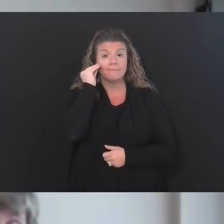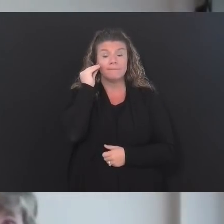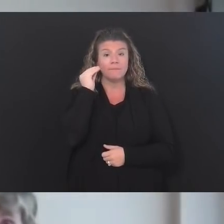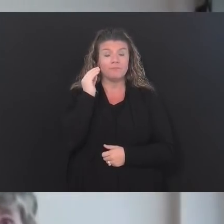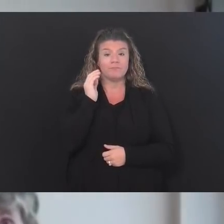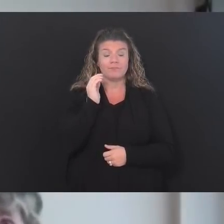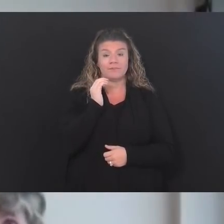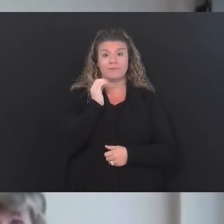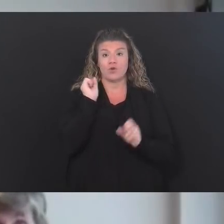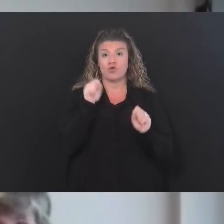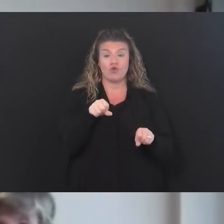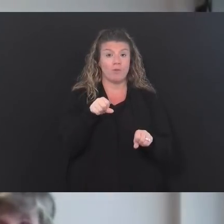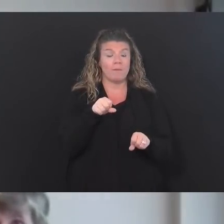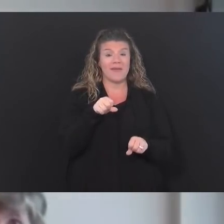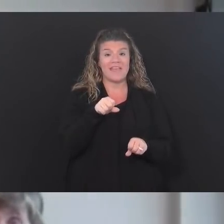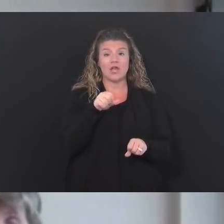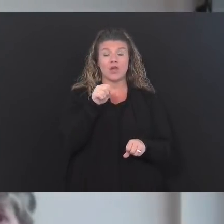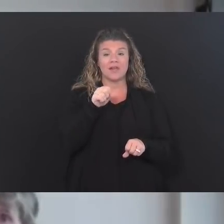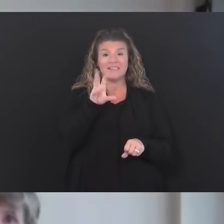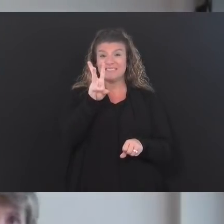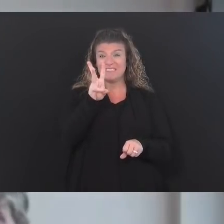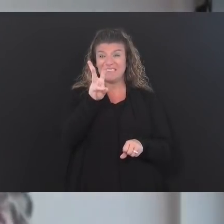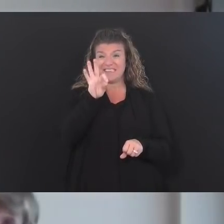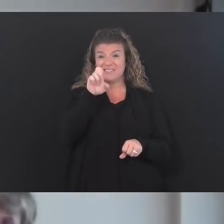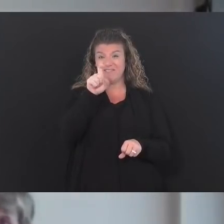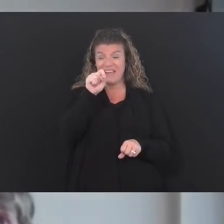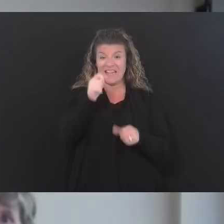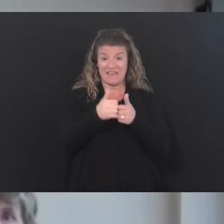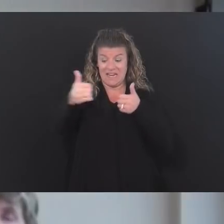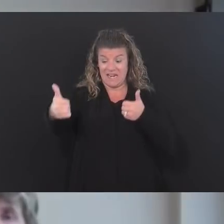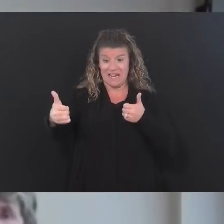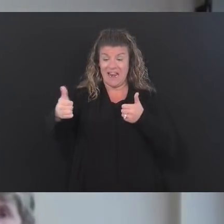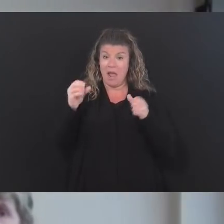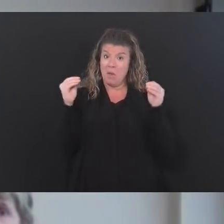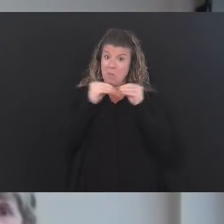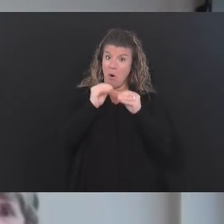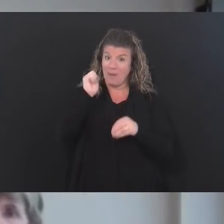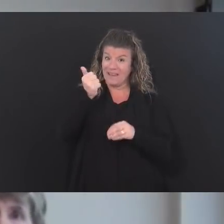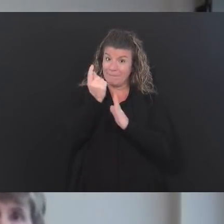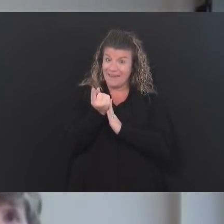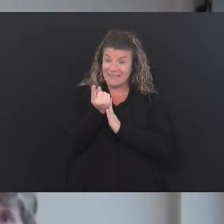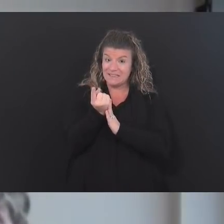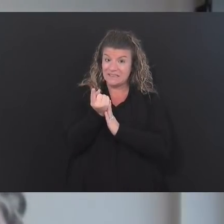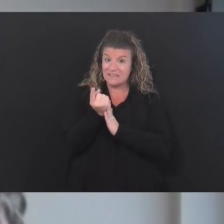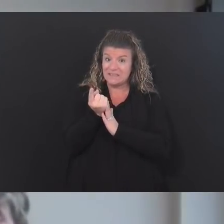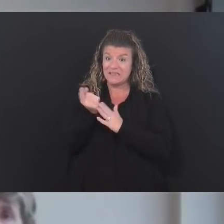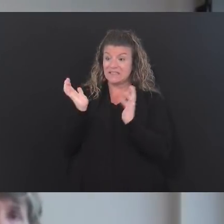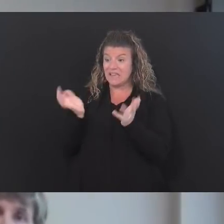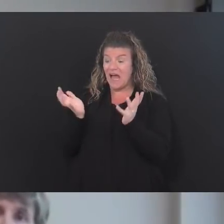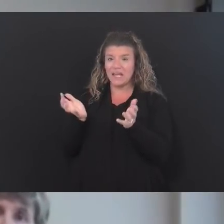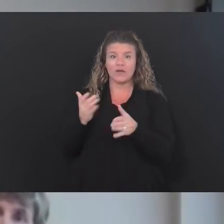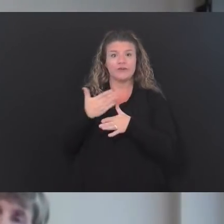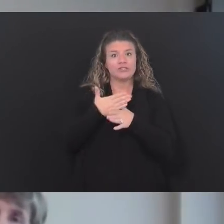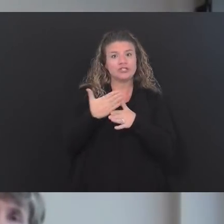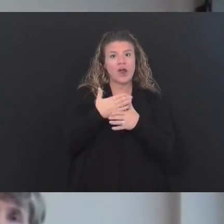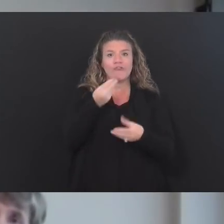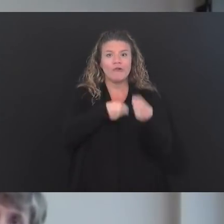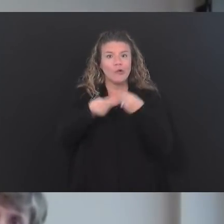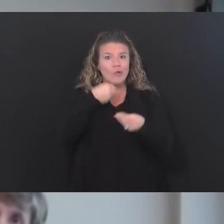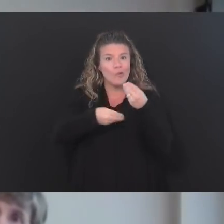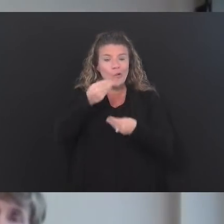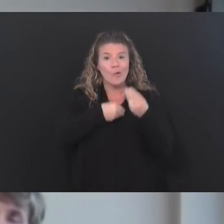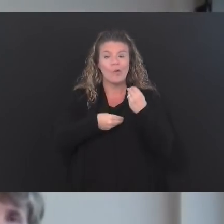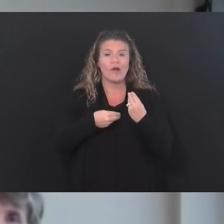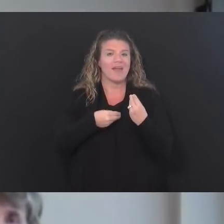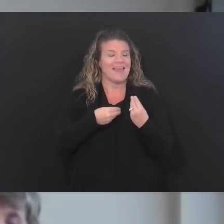within 6 feet for more than 10 minutes with someone, sharing utensils, those kinds of